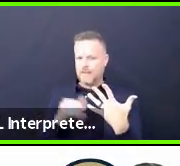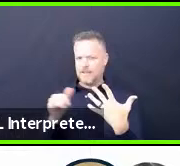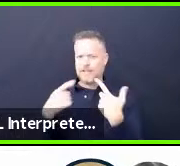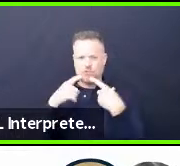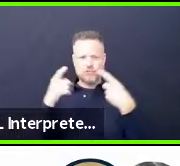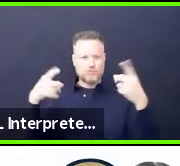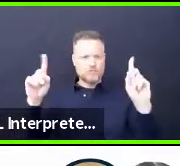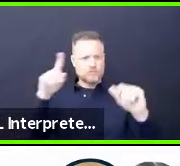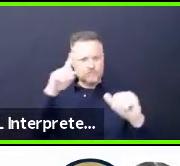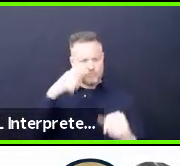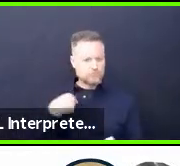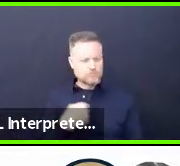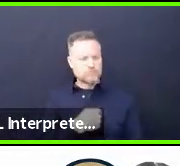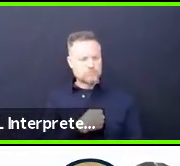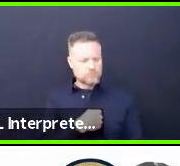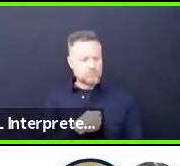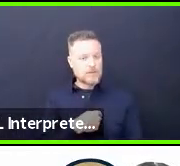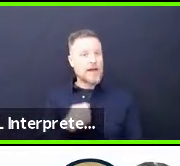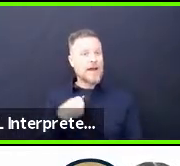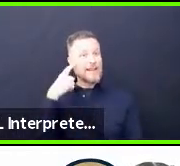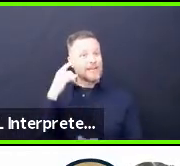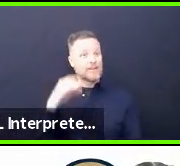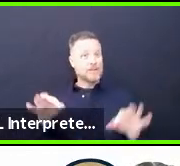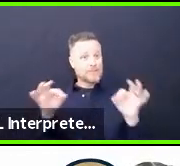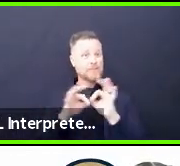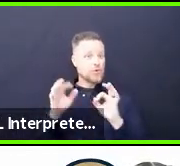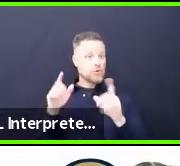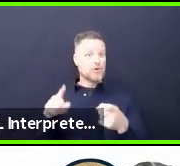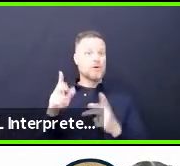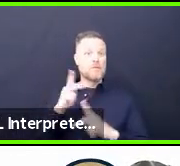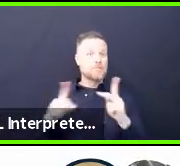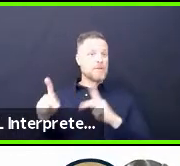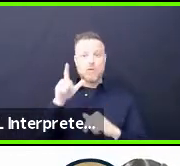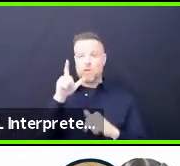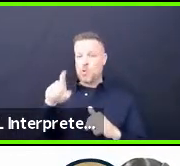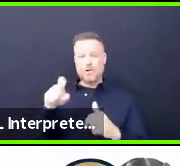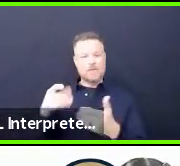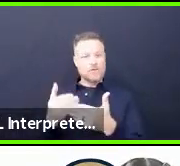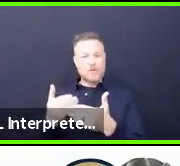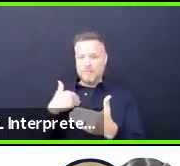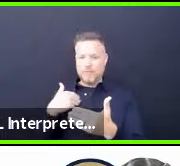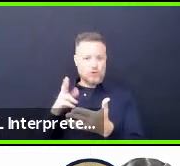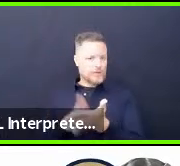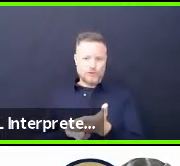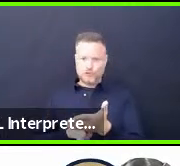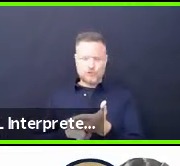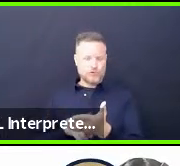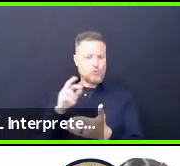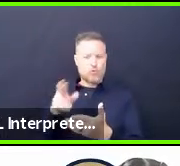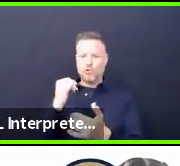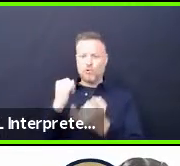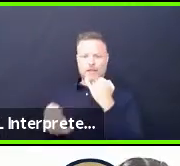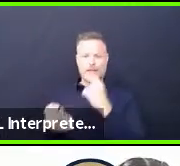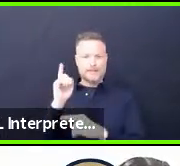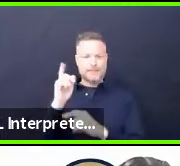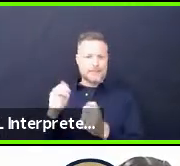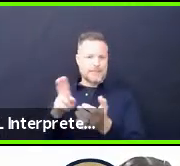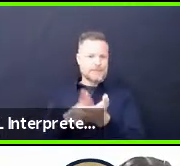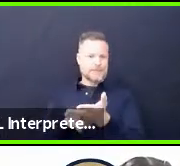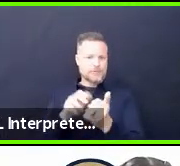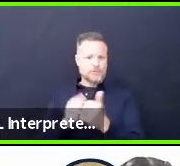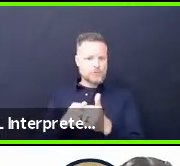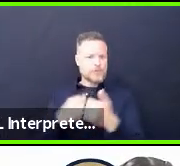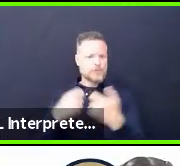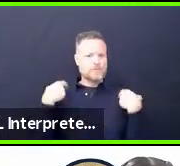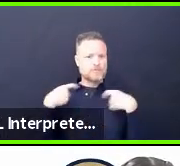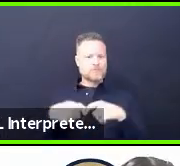us. It's really important to have events where people don't have to pre-register, where they can register right then and there in Spanish. You have